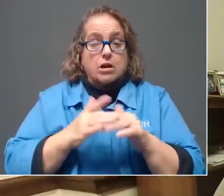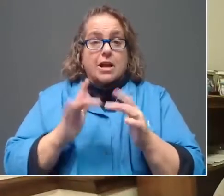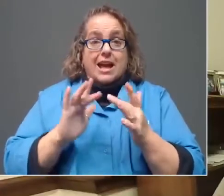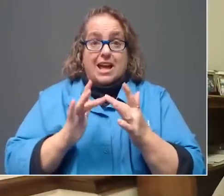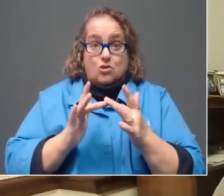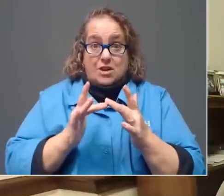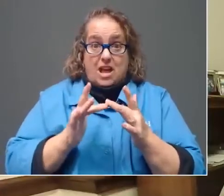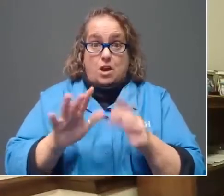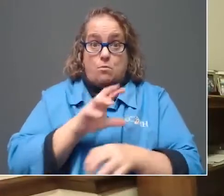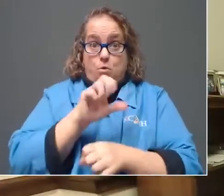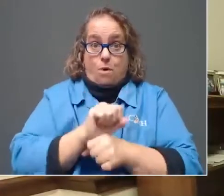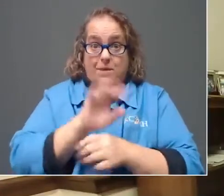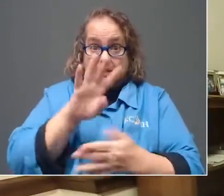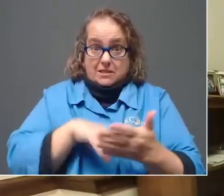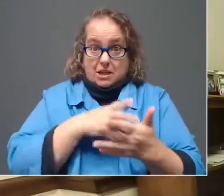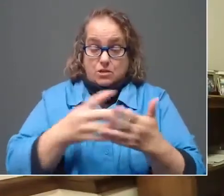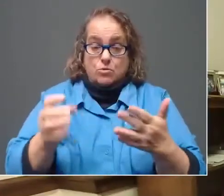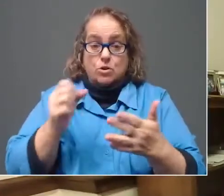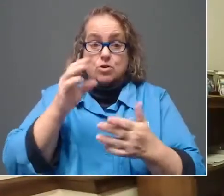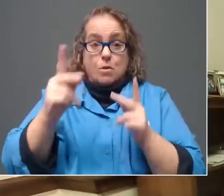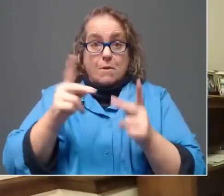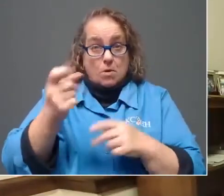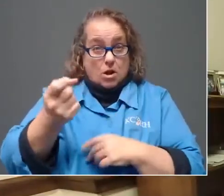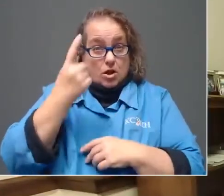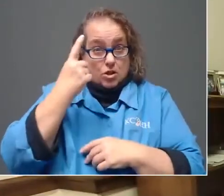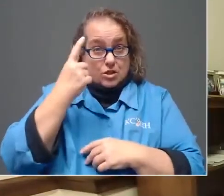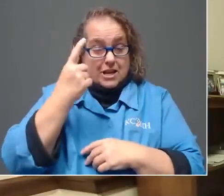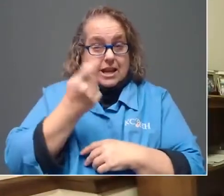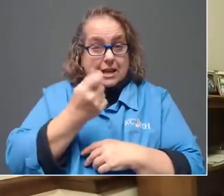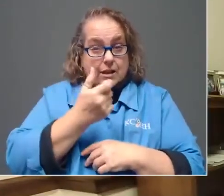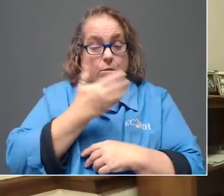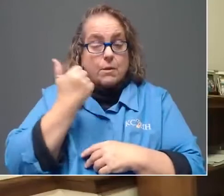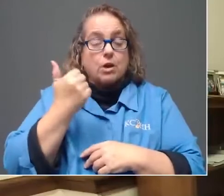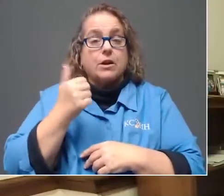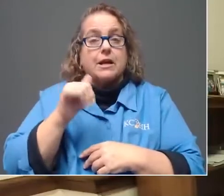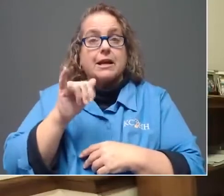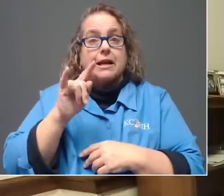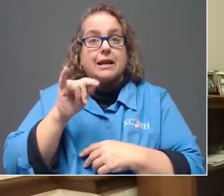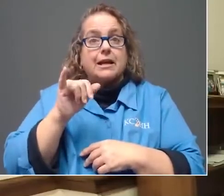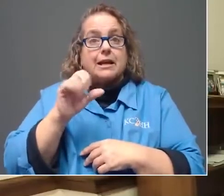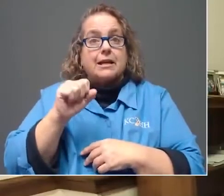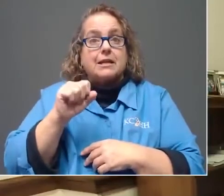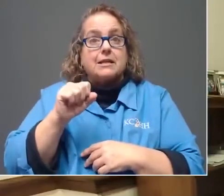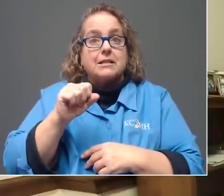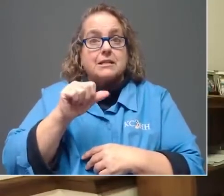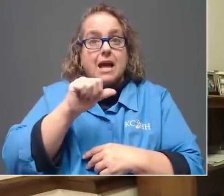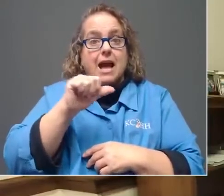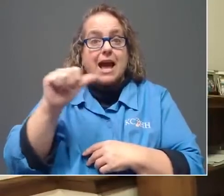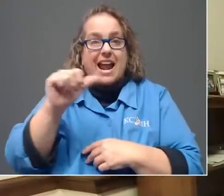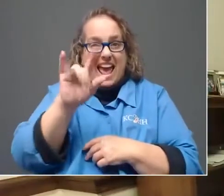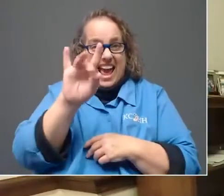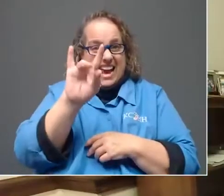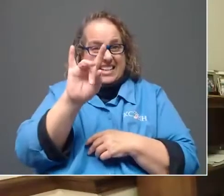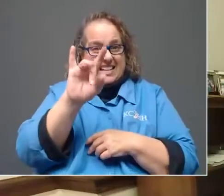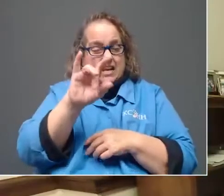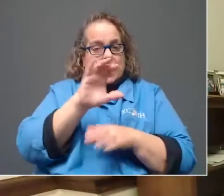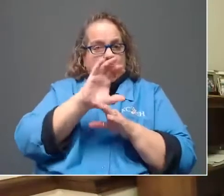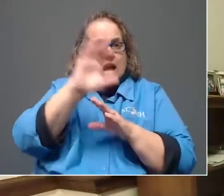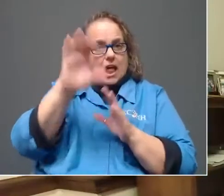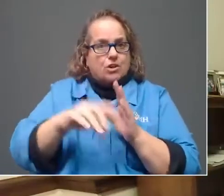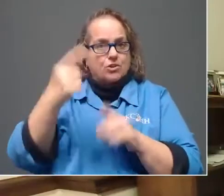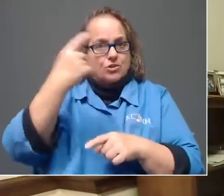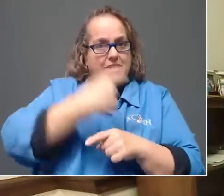scheduling, just so people understand it a little bit better, it's a rolling 18 calendar day schedule. So just